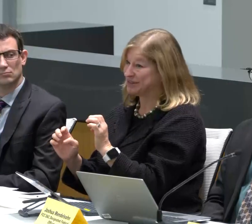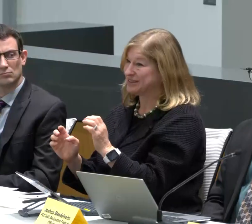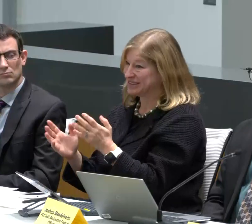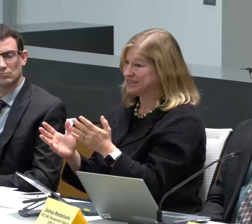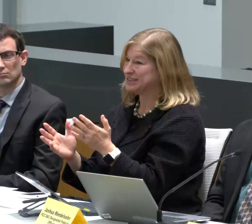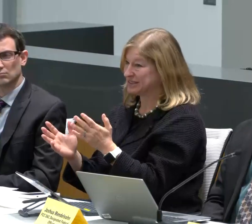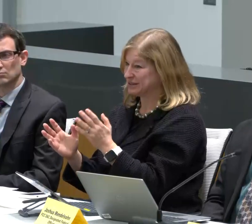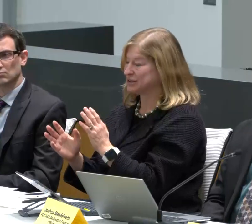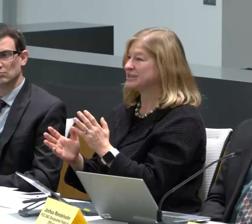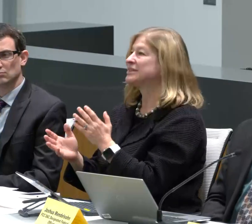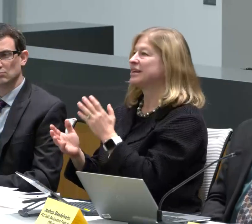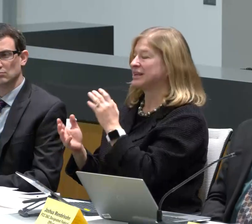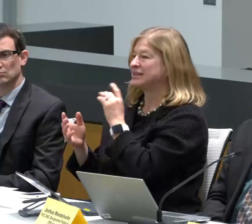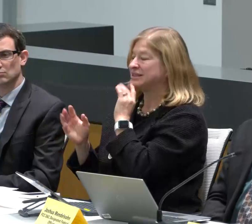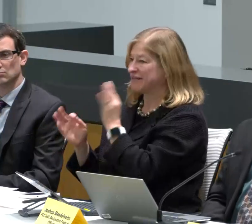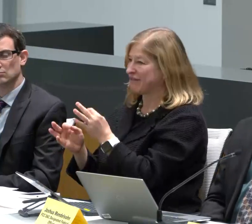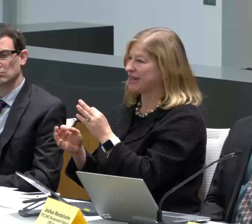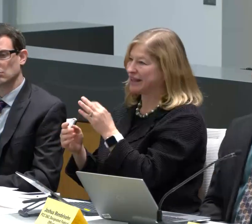That being said, it's an emergency.